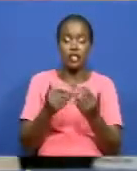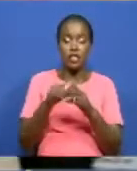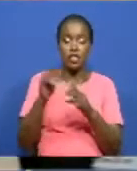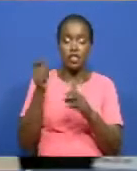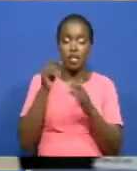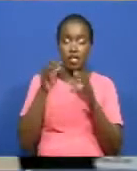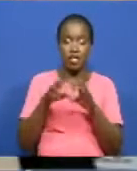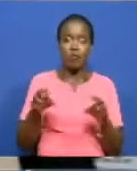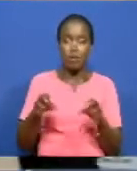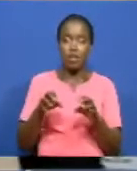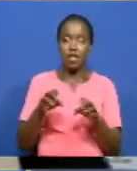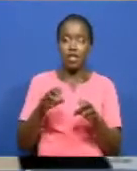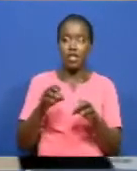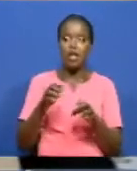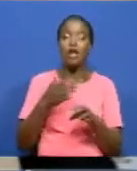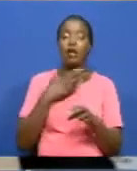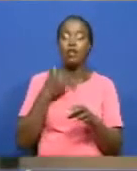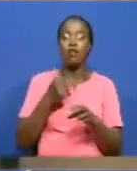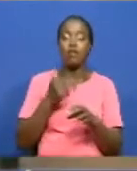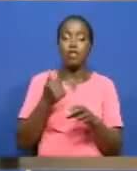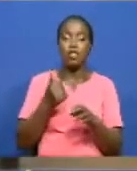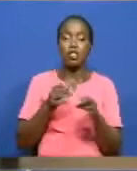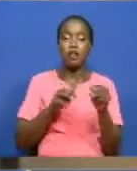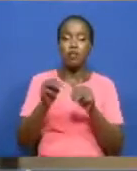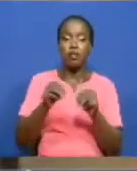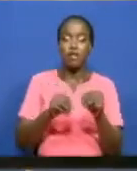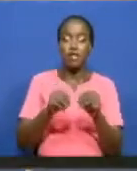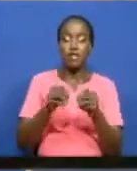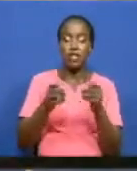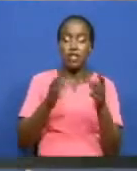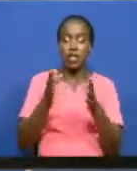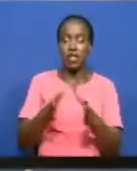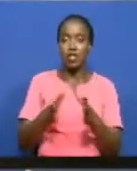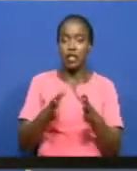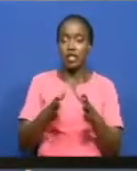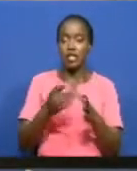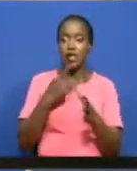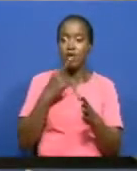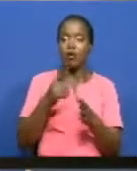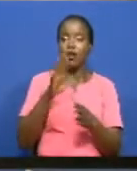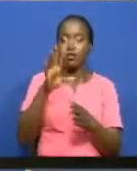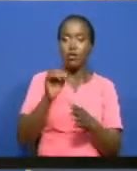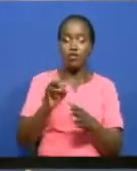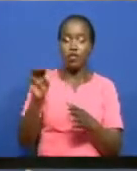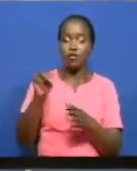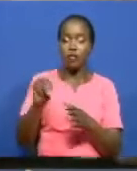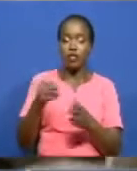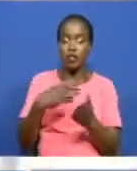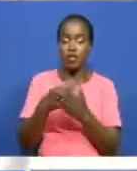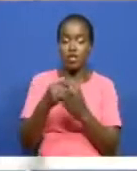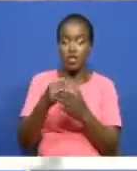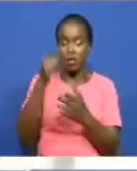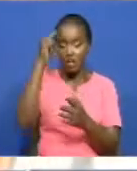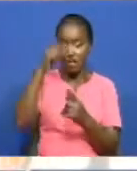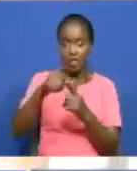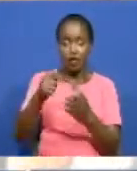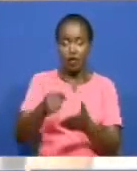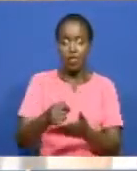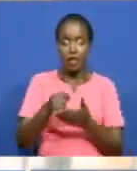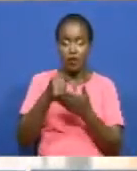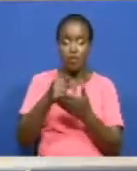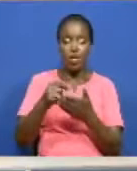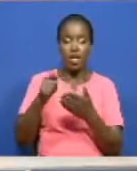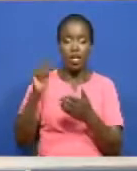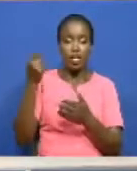Kansai Plascon managing director Jamil Averiji says the exercise, that will cost 150 million shillings, aims at cushioning Kenyans from the